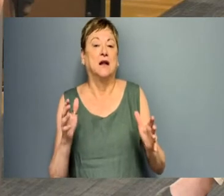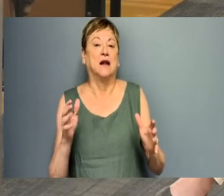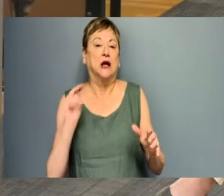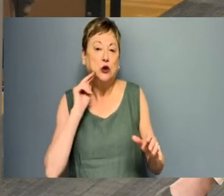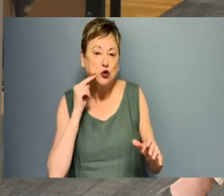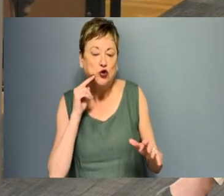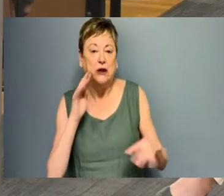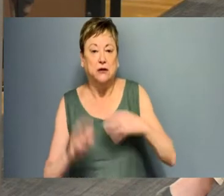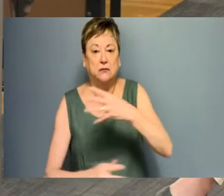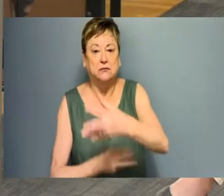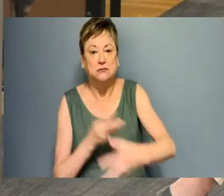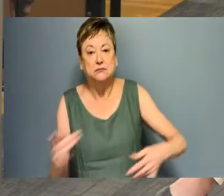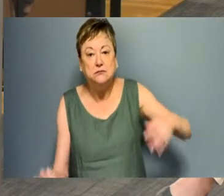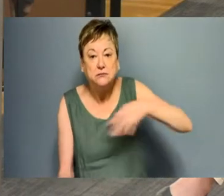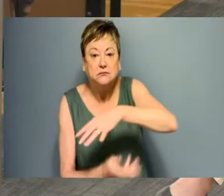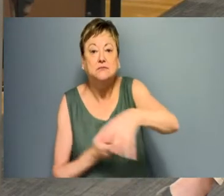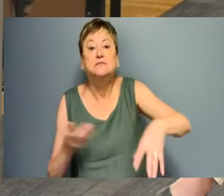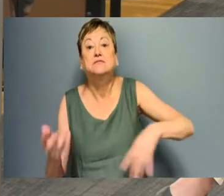cycling. And so